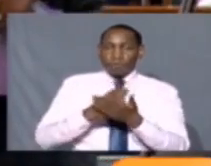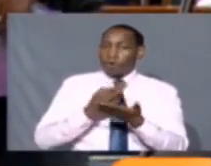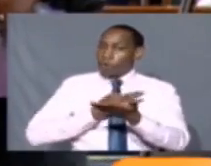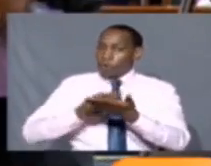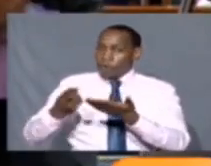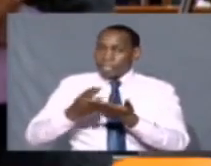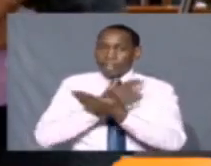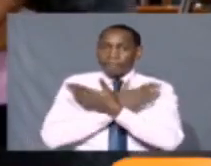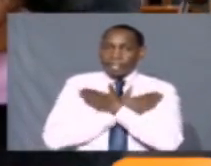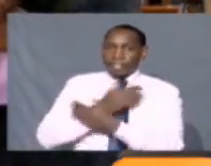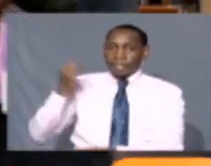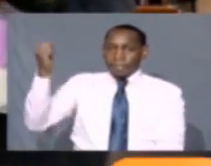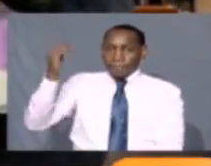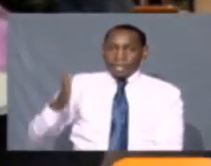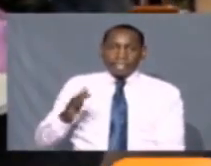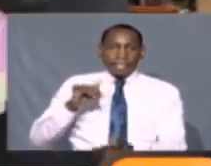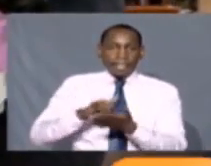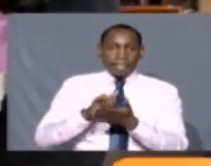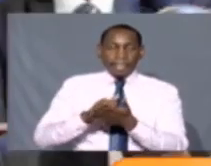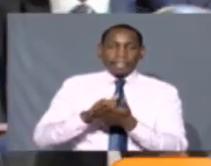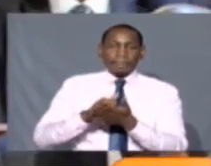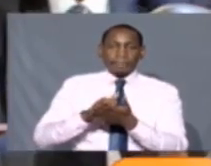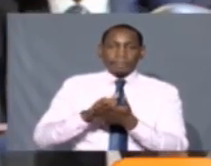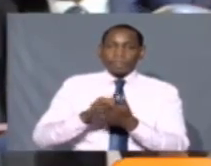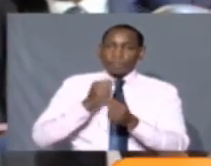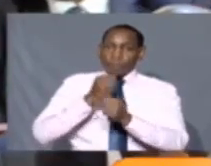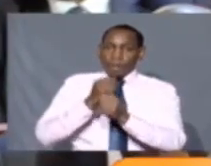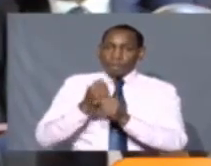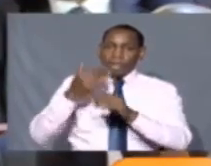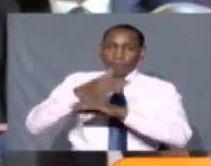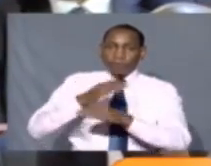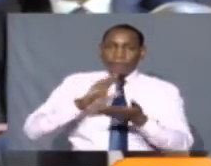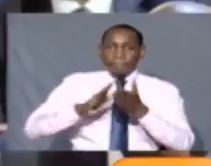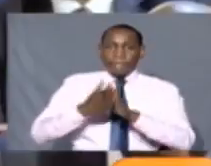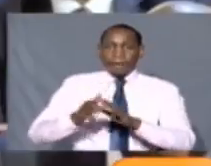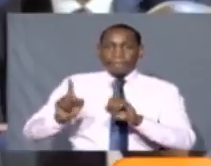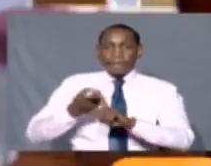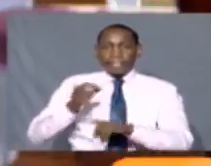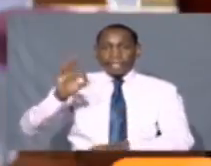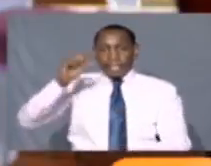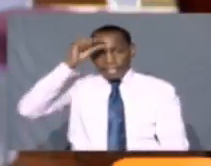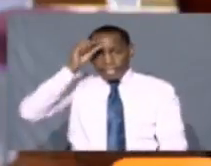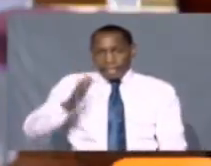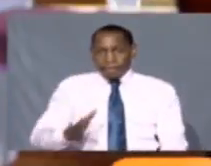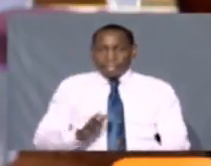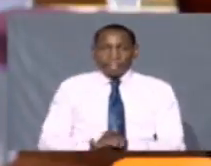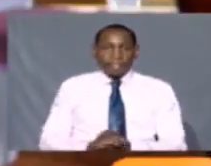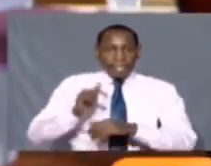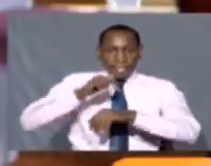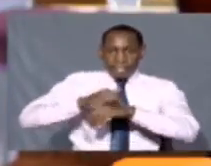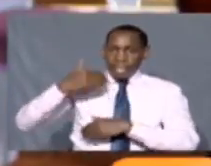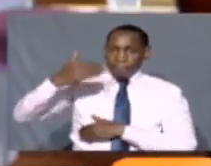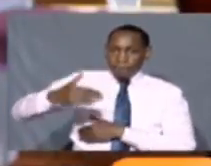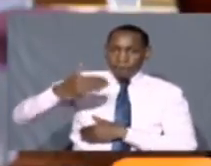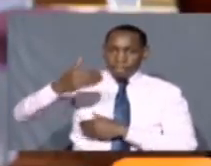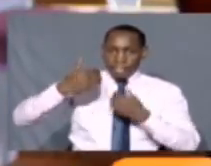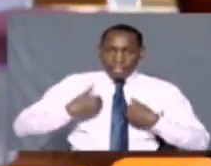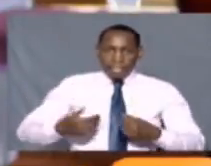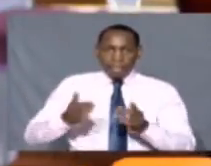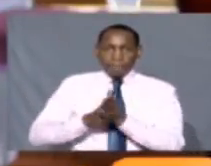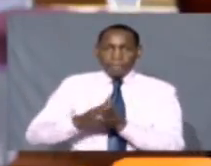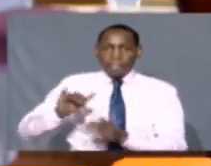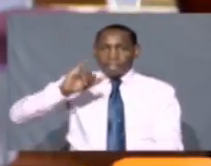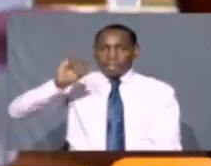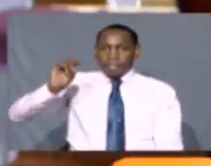To her colleague politicians, she had cracked the glass ceiling to be one of the three pioneer female governors. Every time Joyce and I went out for